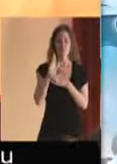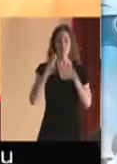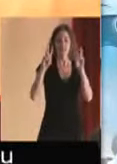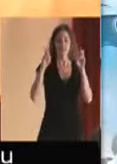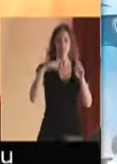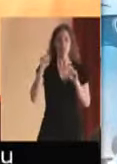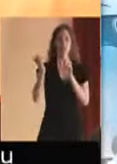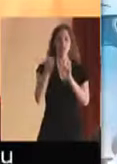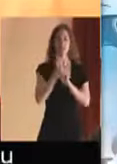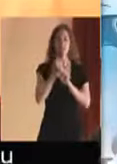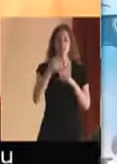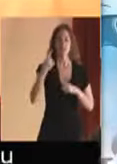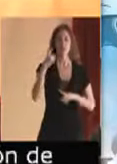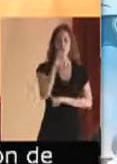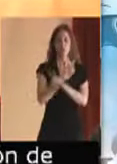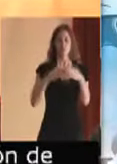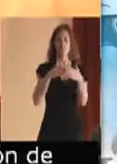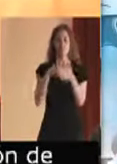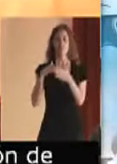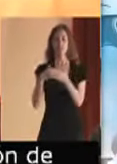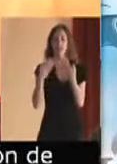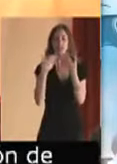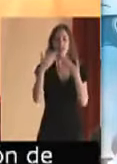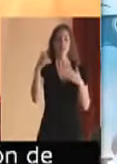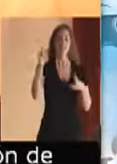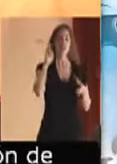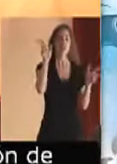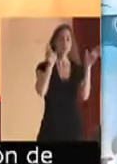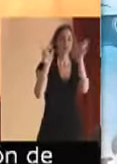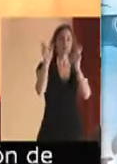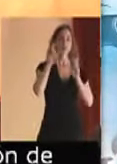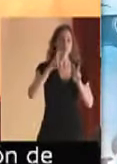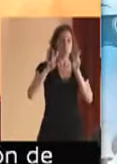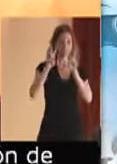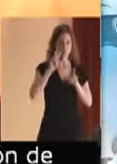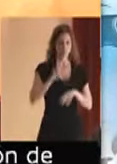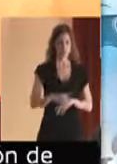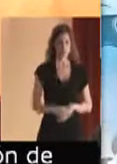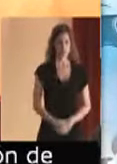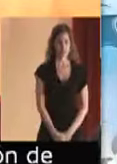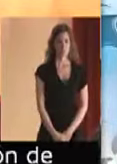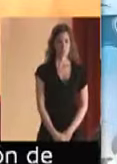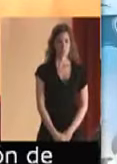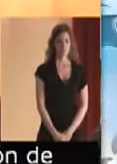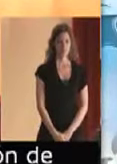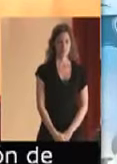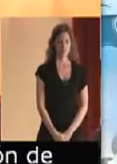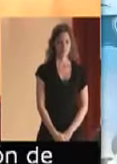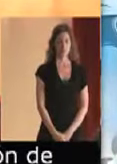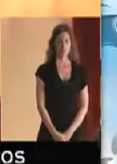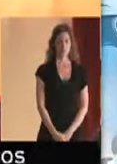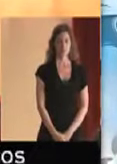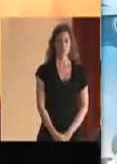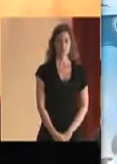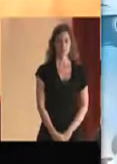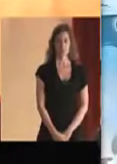presenting his work entitled Obstacle Detections Through Virtual Acoustic Sounds. Thank